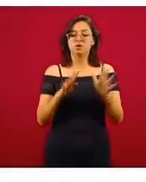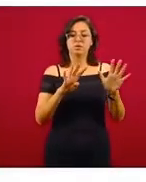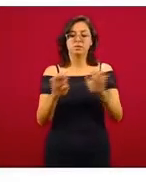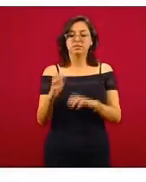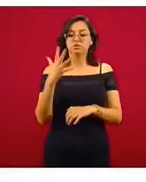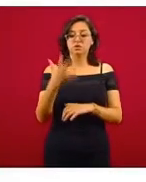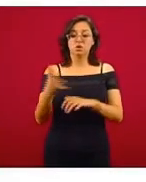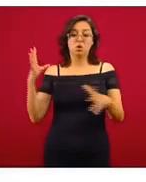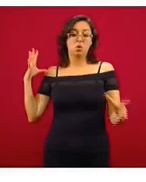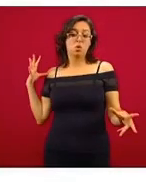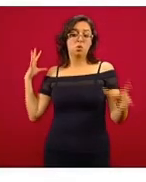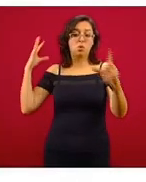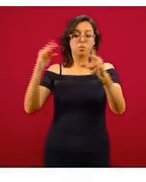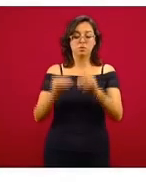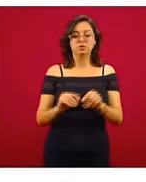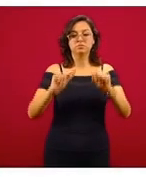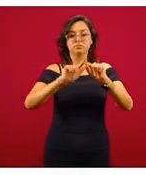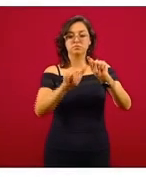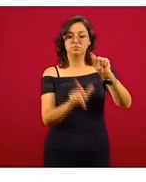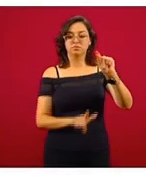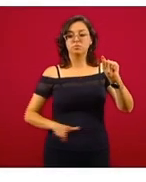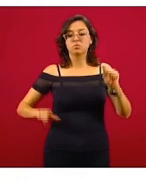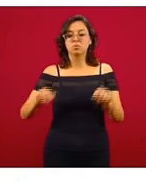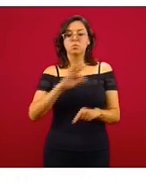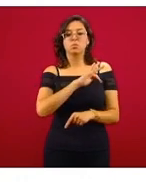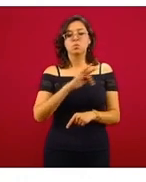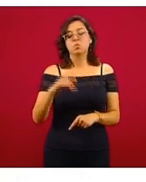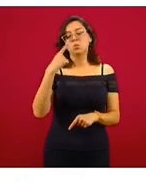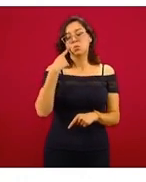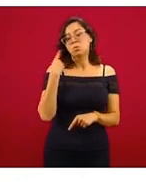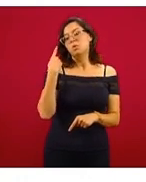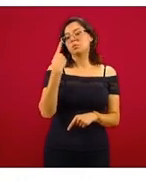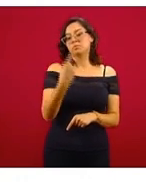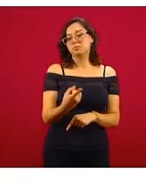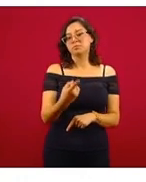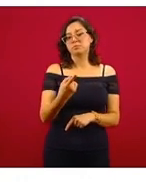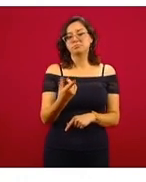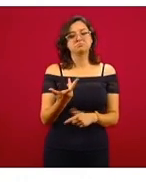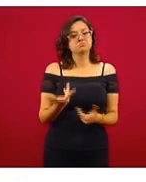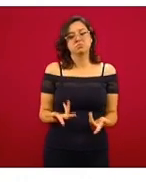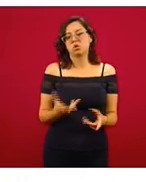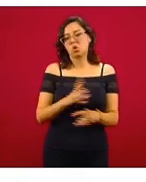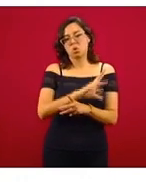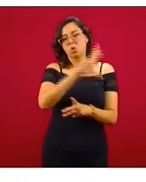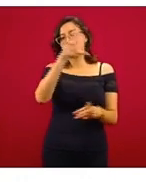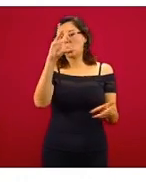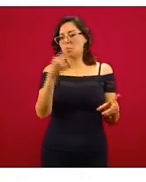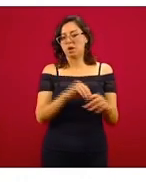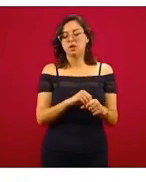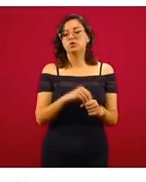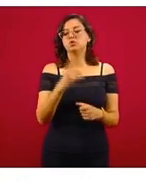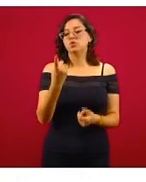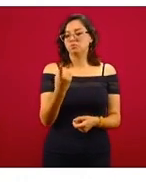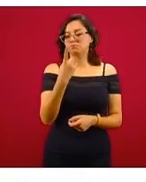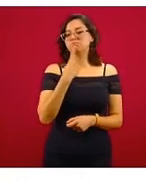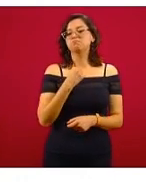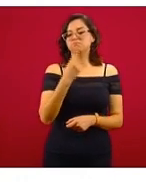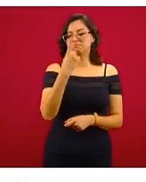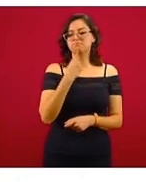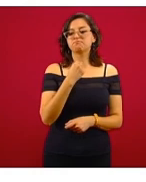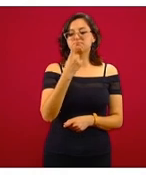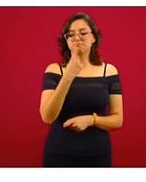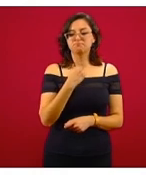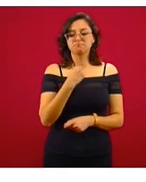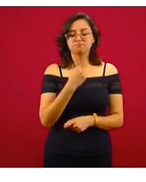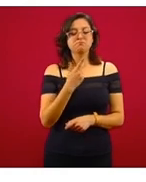Here we have the distribution of the cumulative confirmed case number.